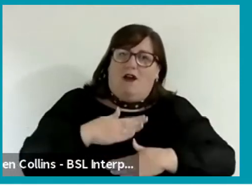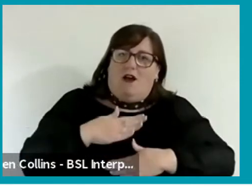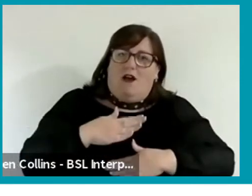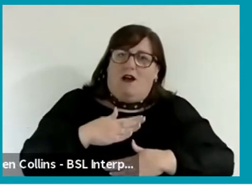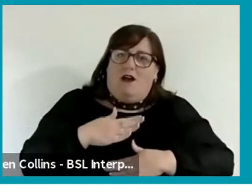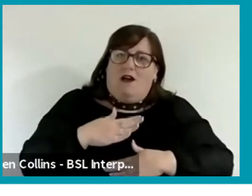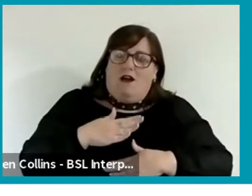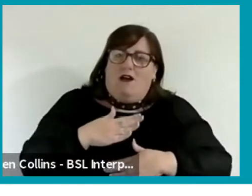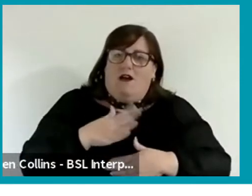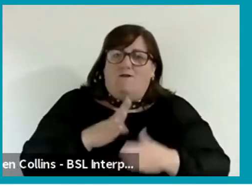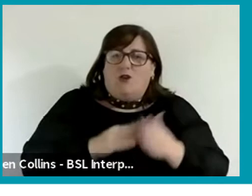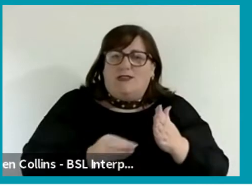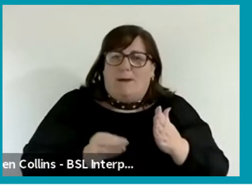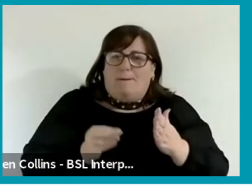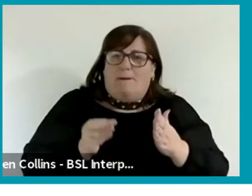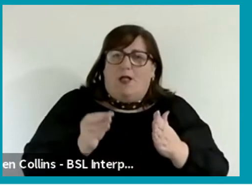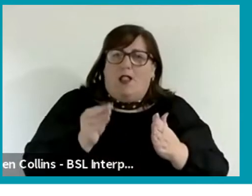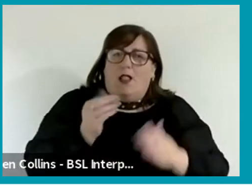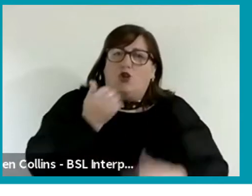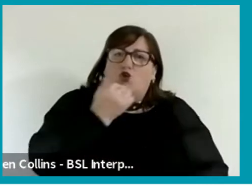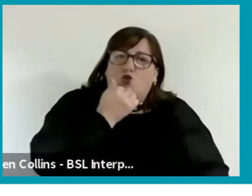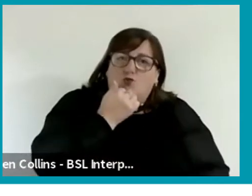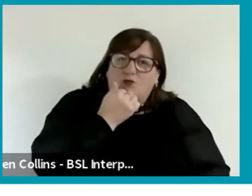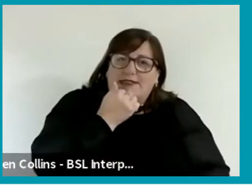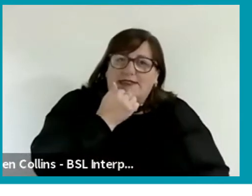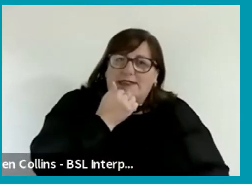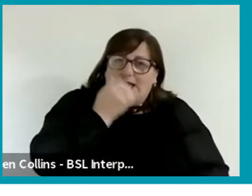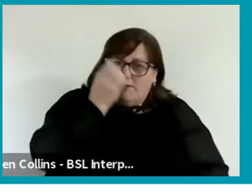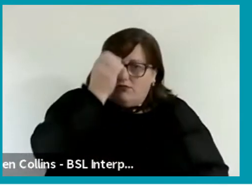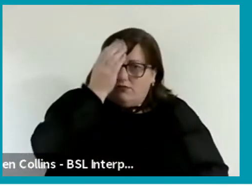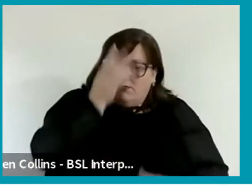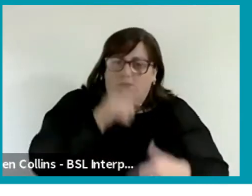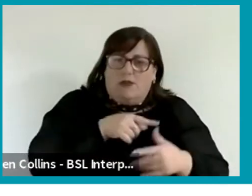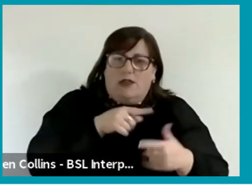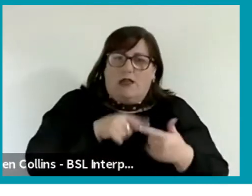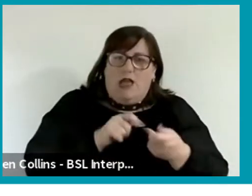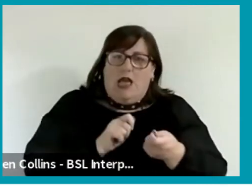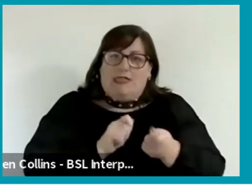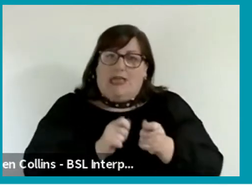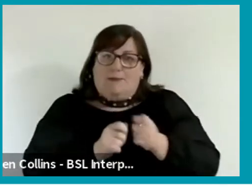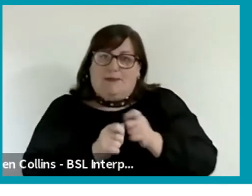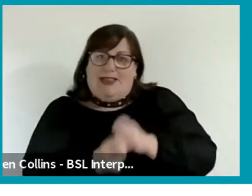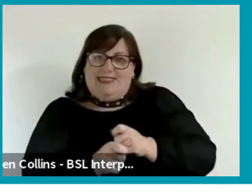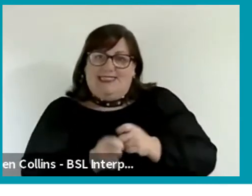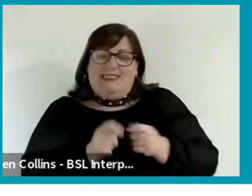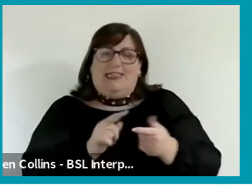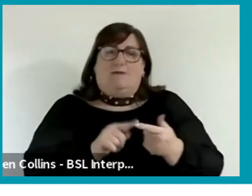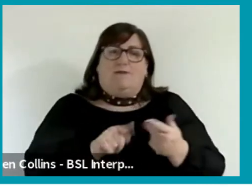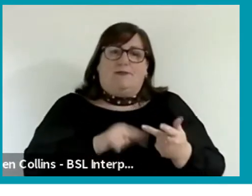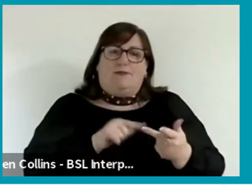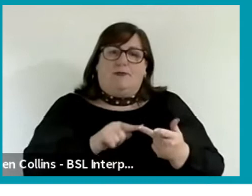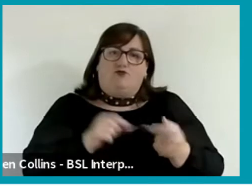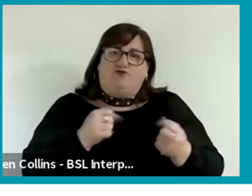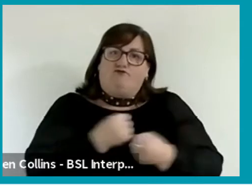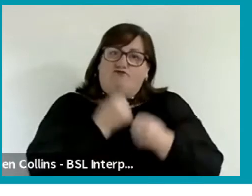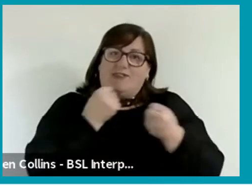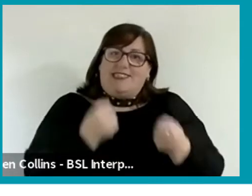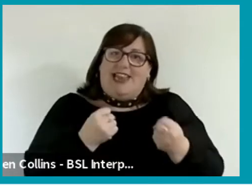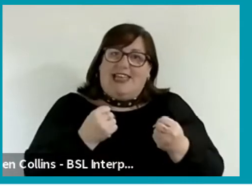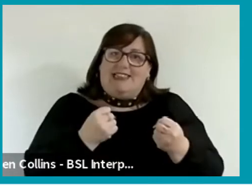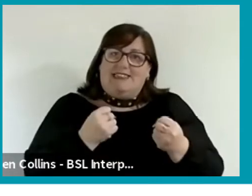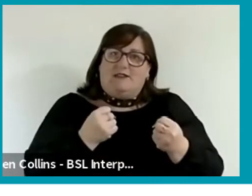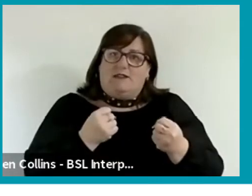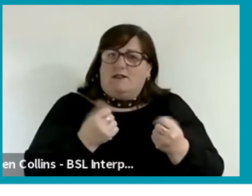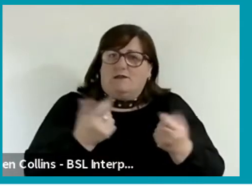numeracy, adaptability, resilience, like Karolina mentioned, which you can find in all kinds of diverse groups of